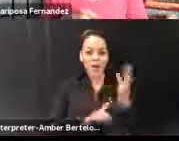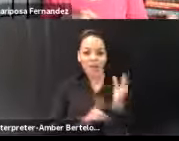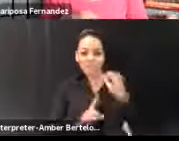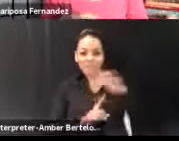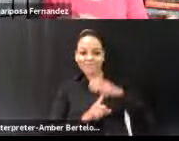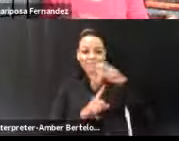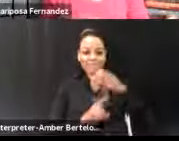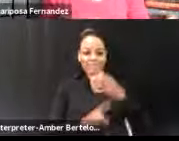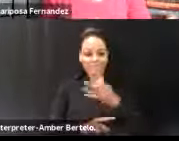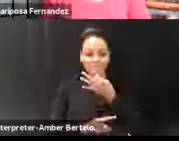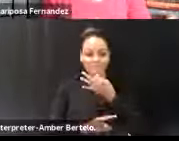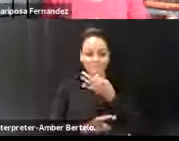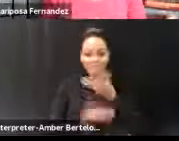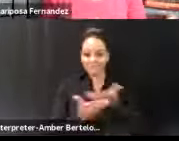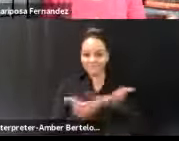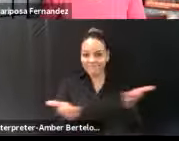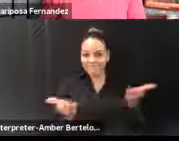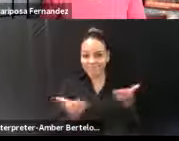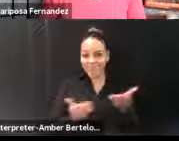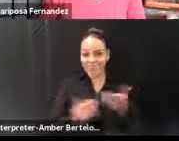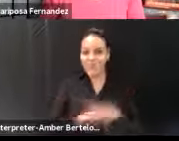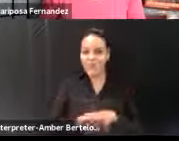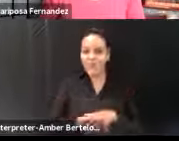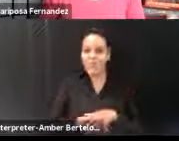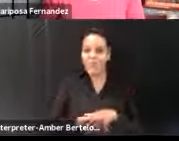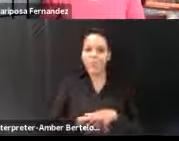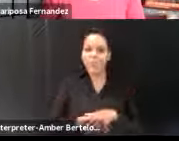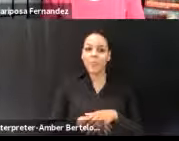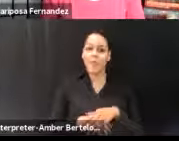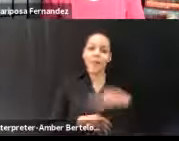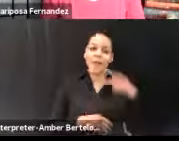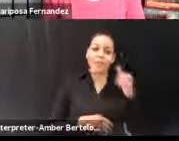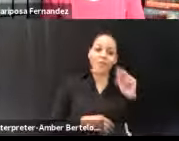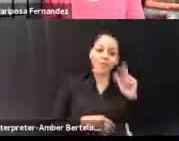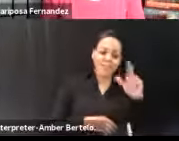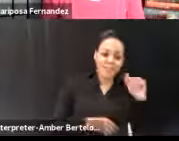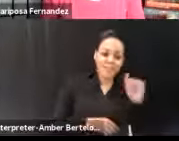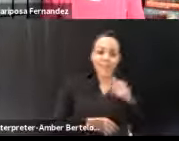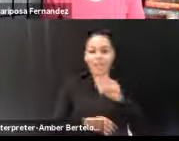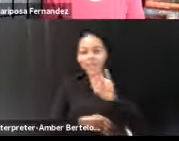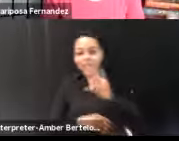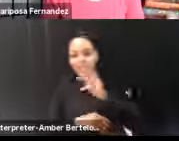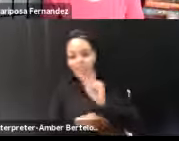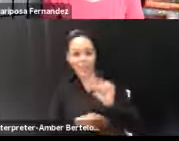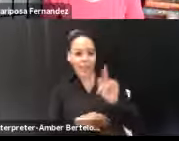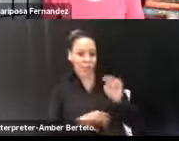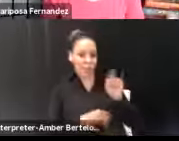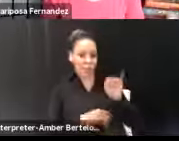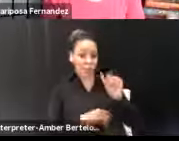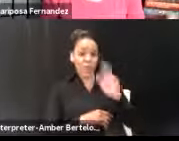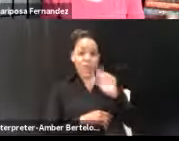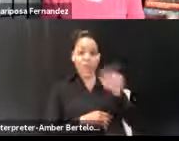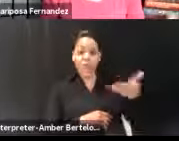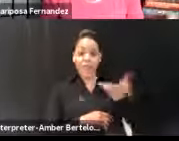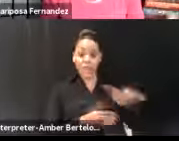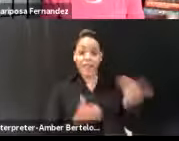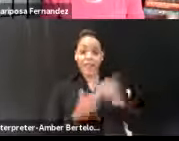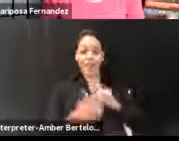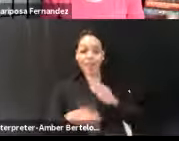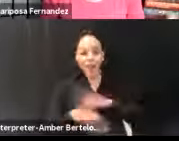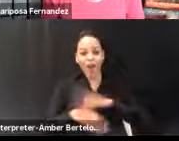crafters. Mariposa, Patricia, and LaTasha. We'll be inviting you again on campus, on